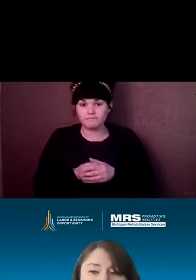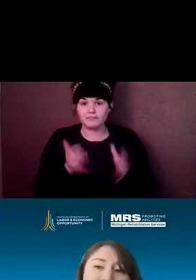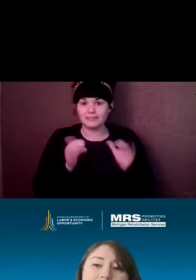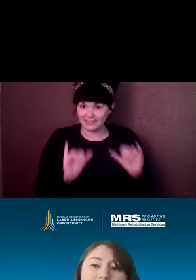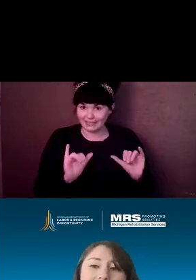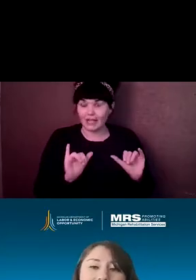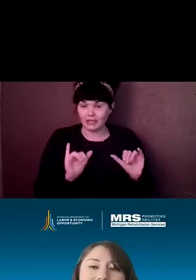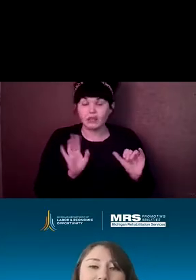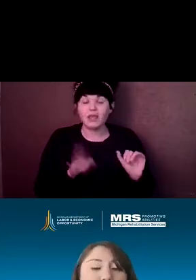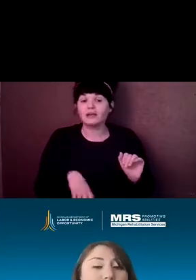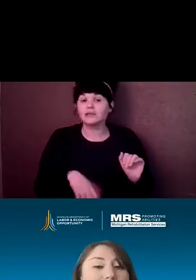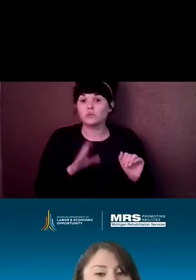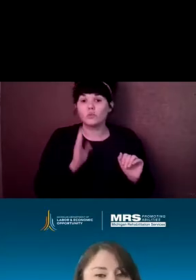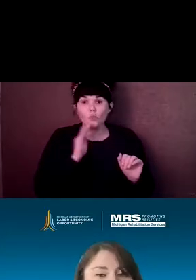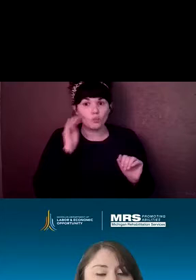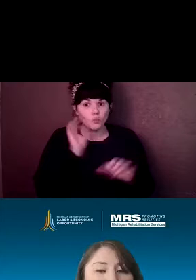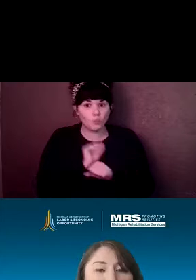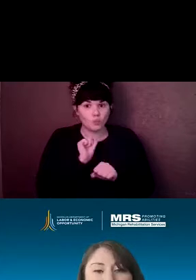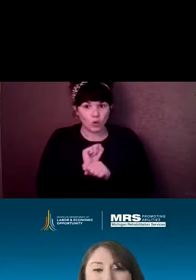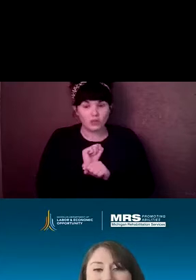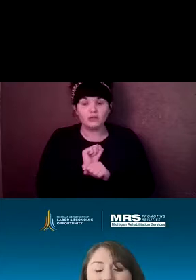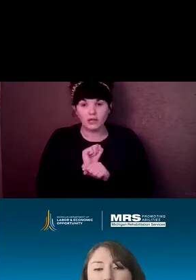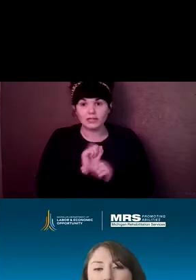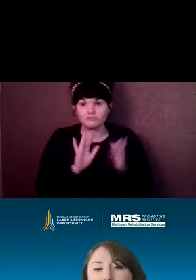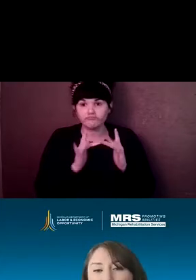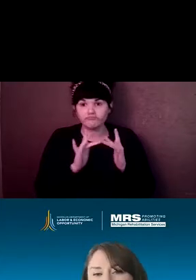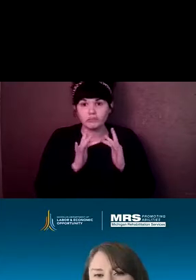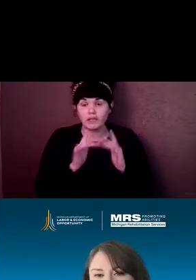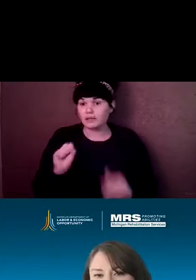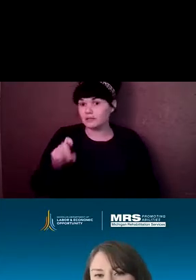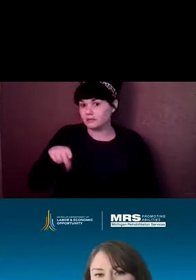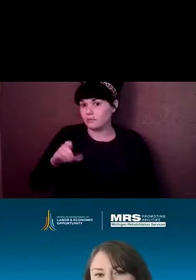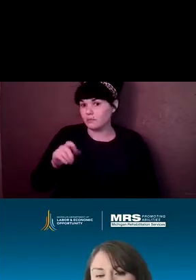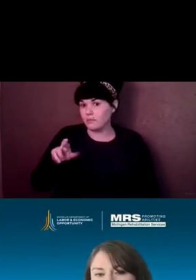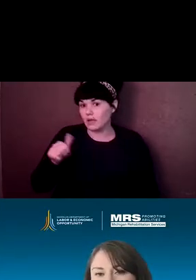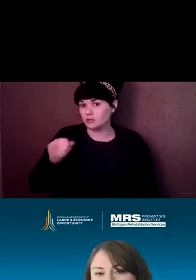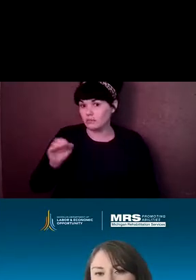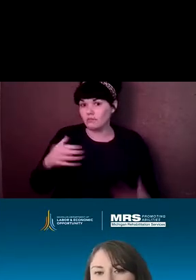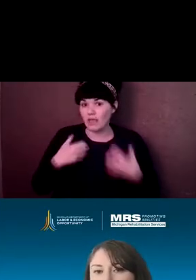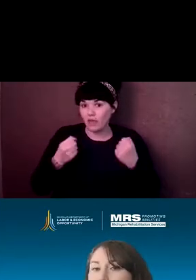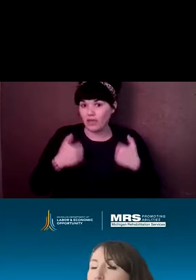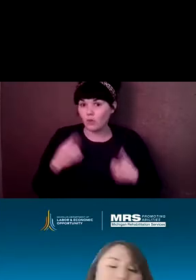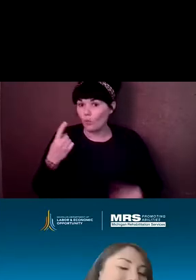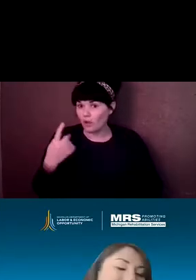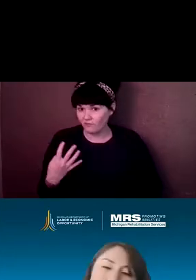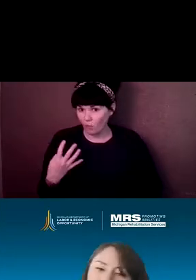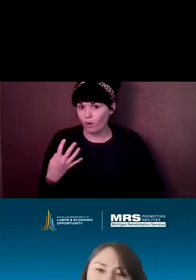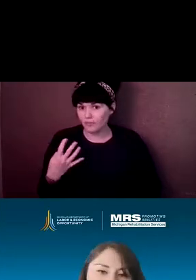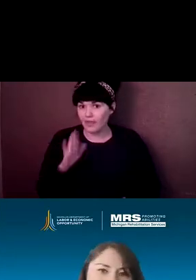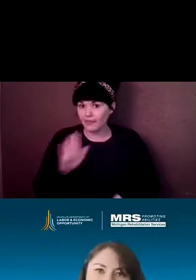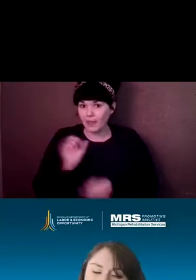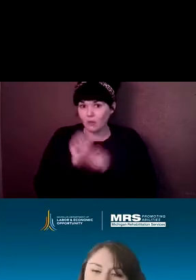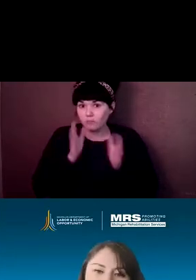work, and Spectrum Health roughly had 1/4 of their employees remaining at home without